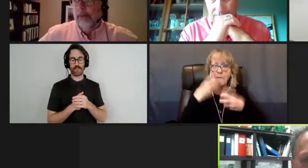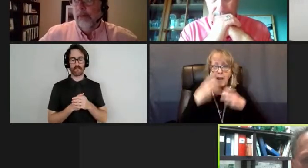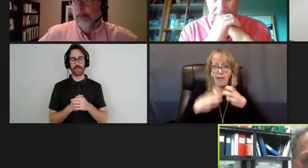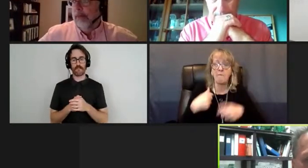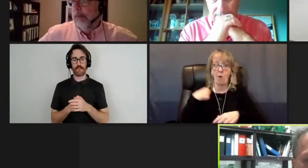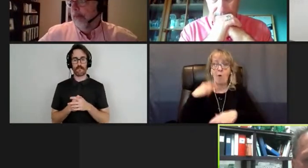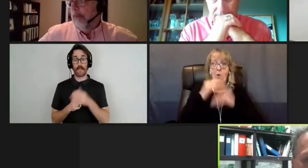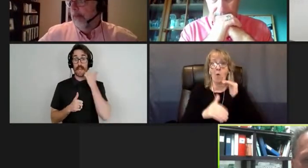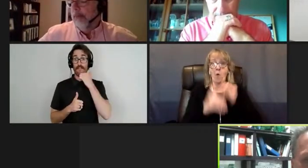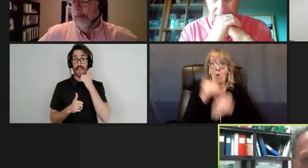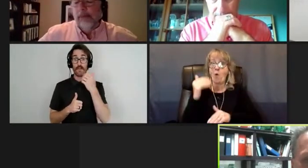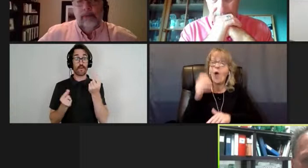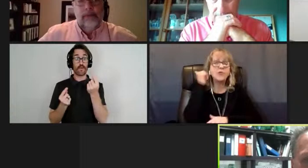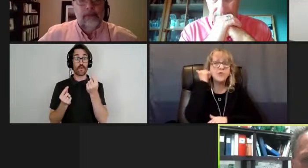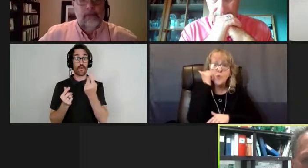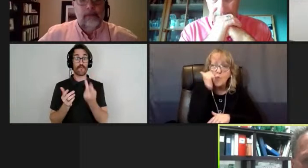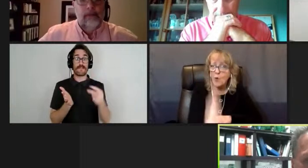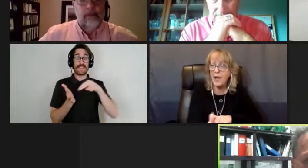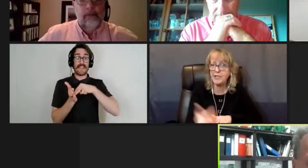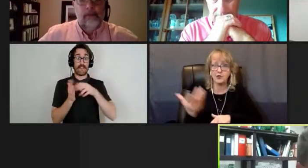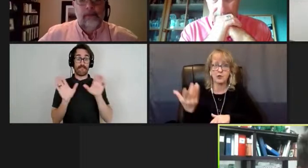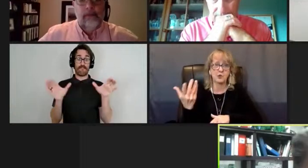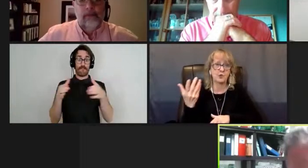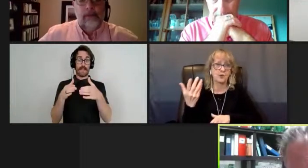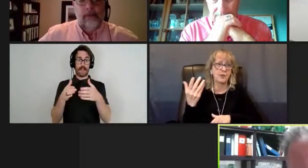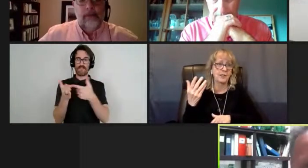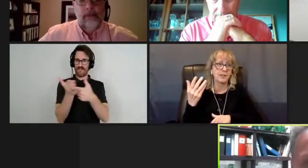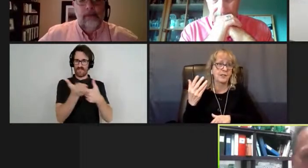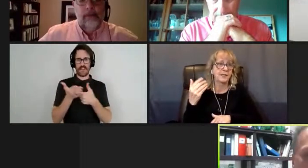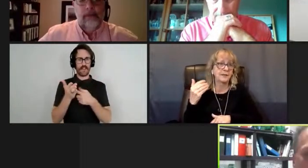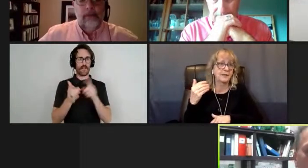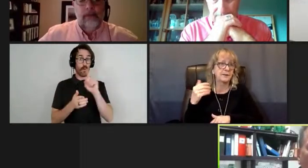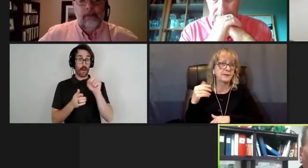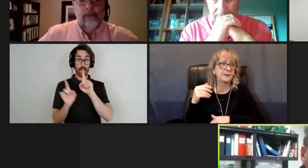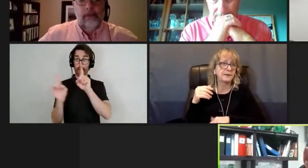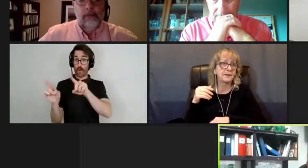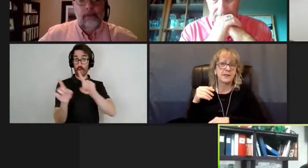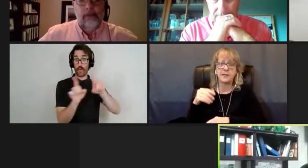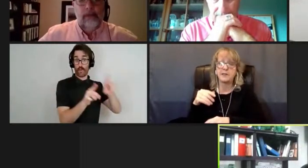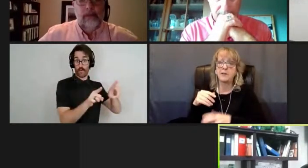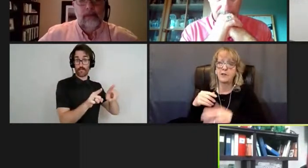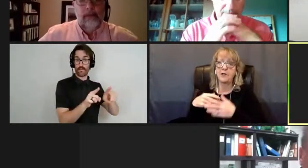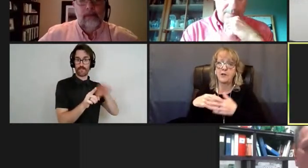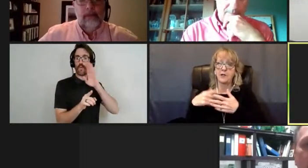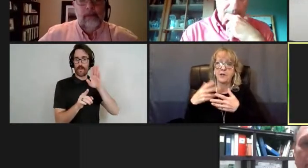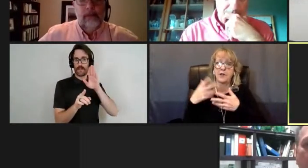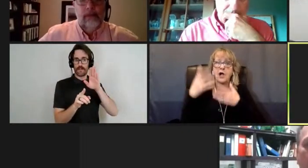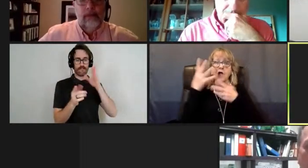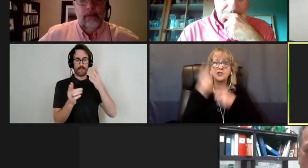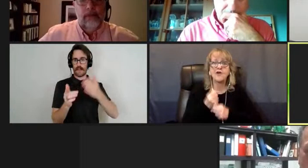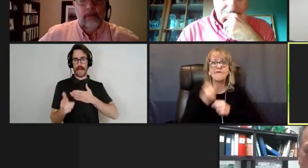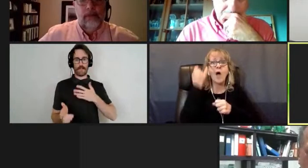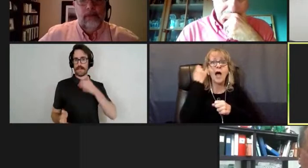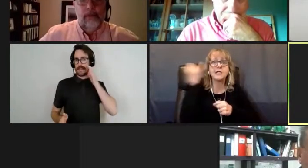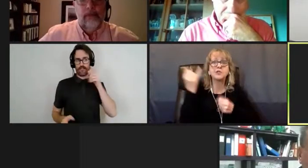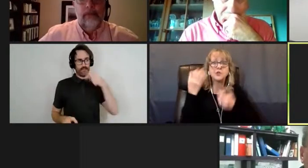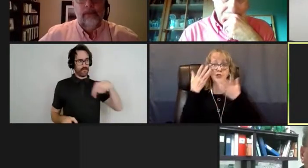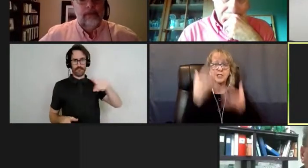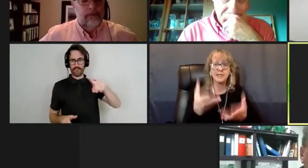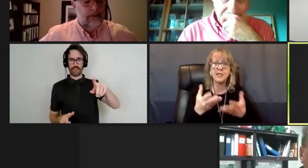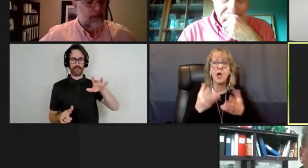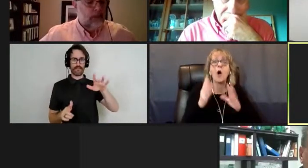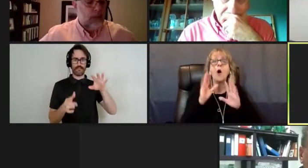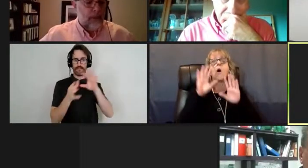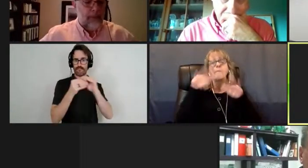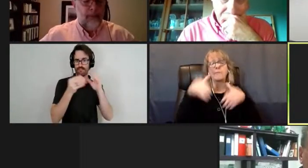we do a stand up for this group on, in terms of where to go, and happy to take your suggestions. Oh, thanks, Dan. You're great and really appreciate it. And